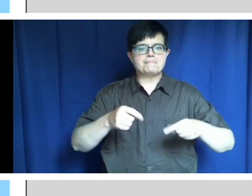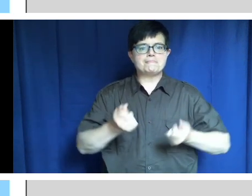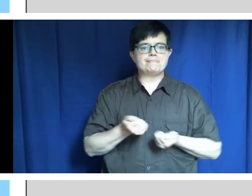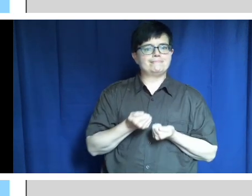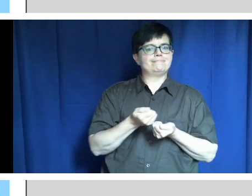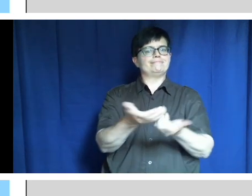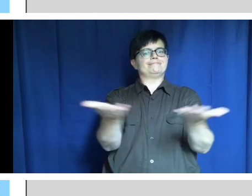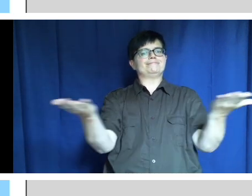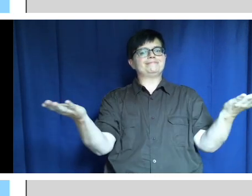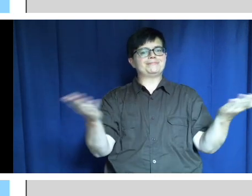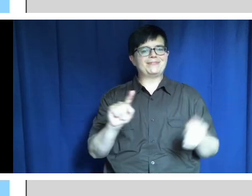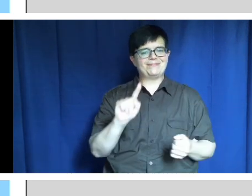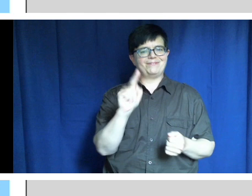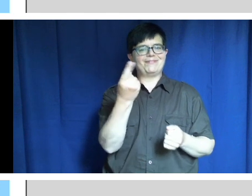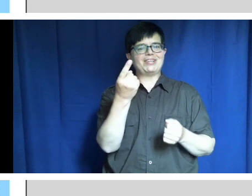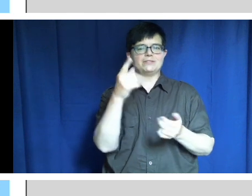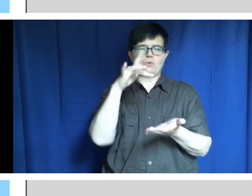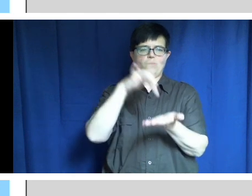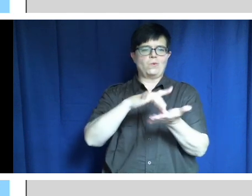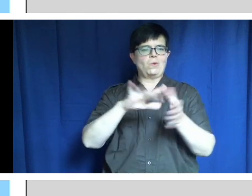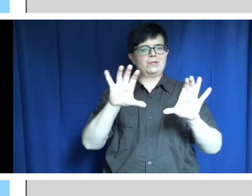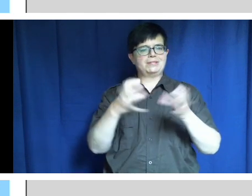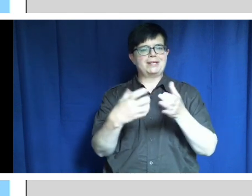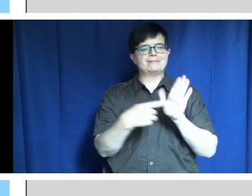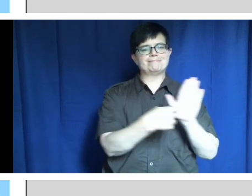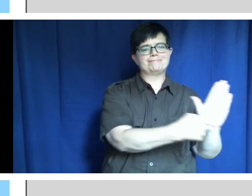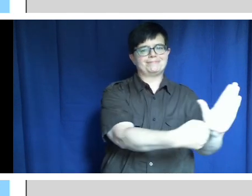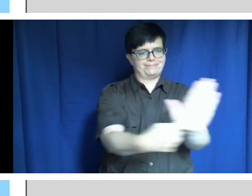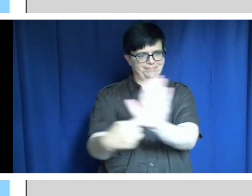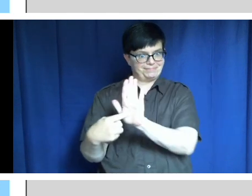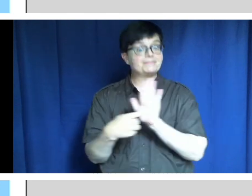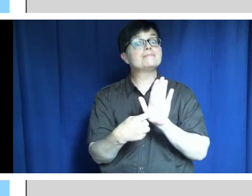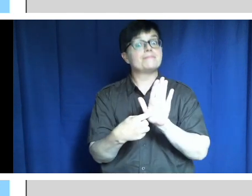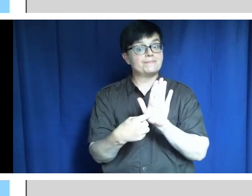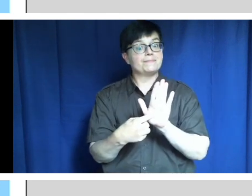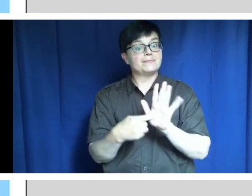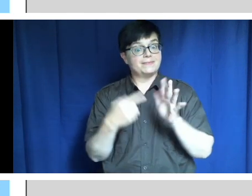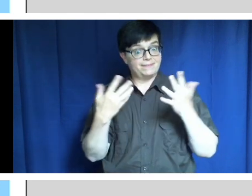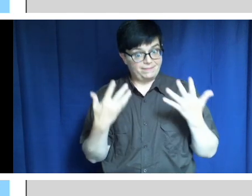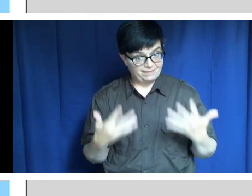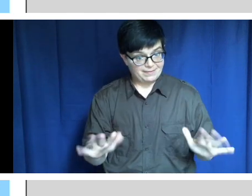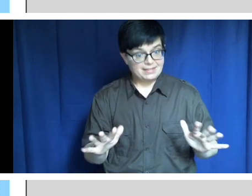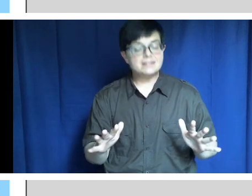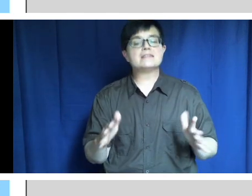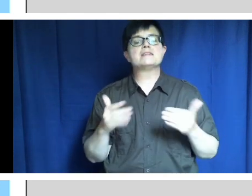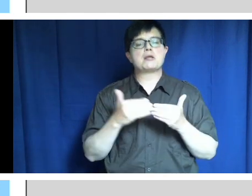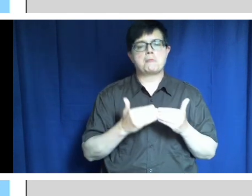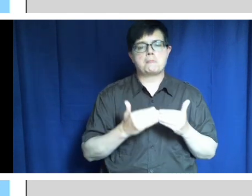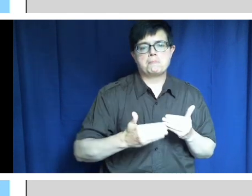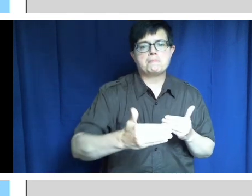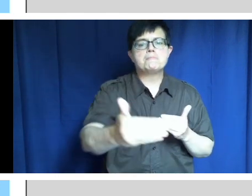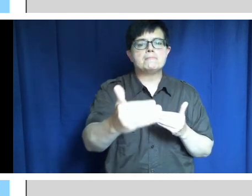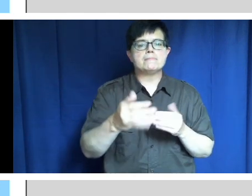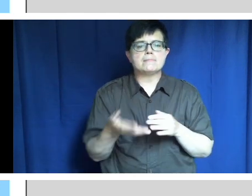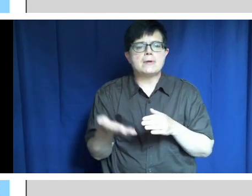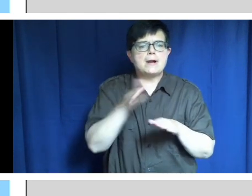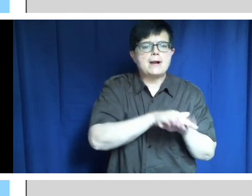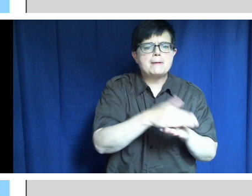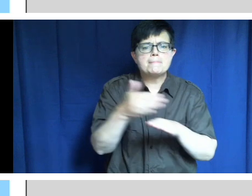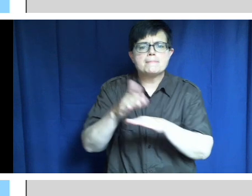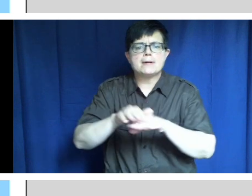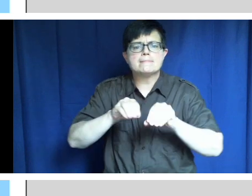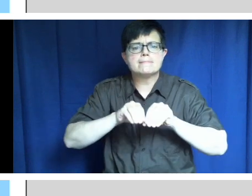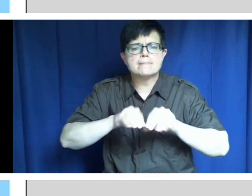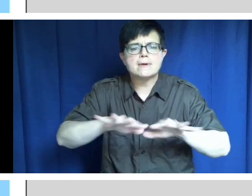the ICF Core Sets. Once the presentation has been completed, then we will go into the step of implementing the core